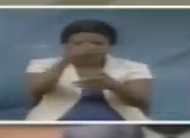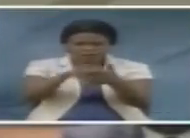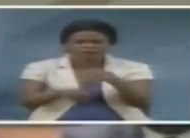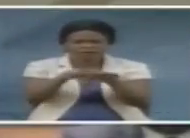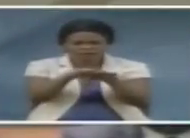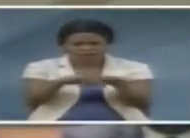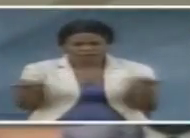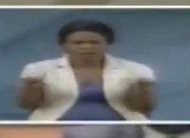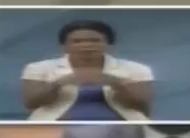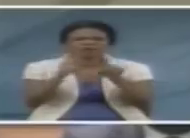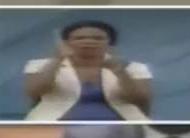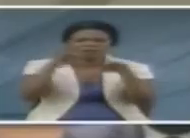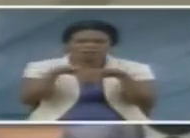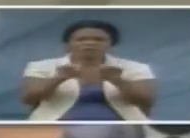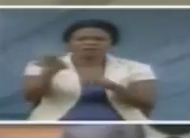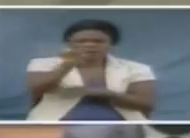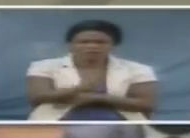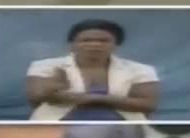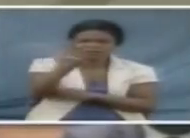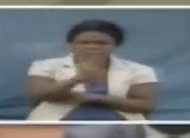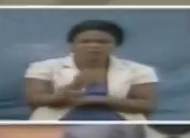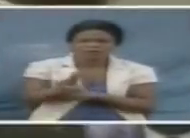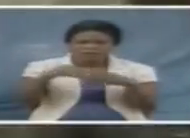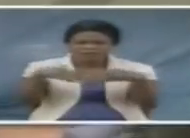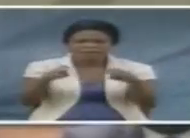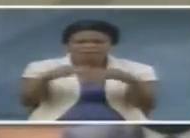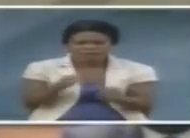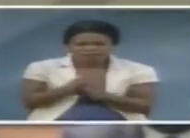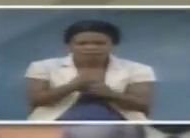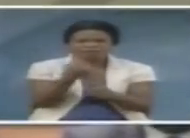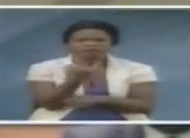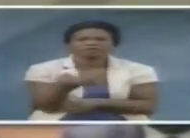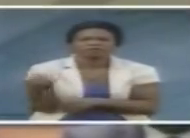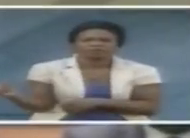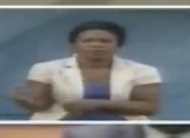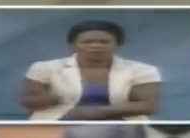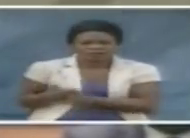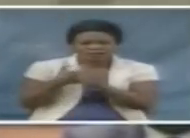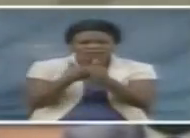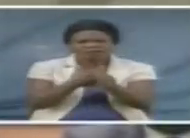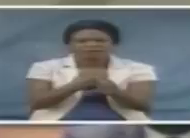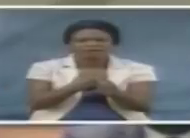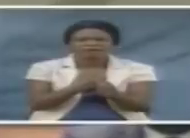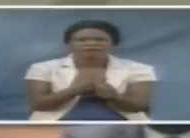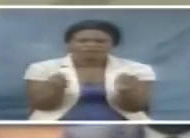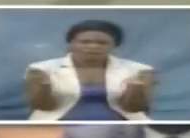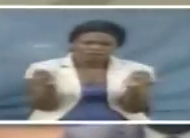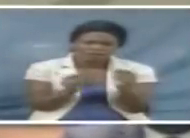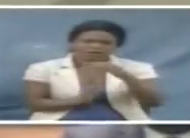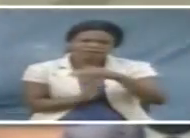remain focused on maintaining price stability and will continue to utilize